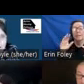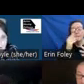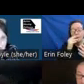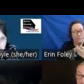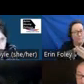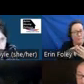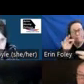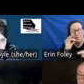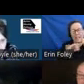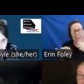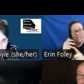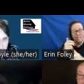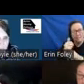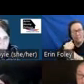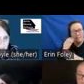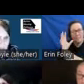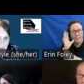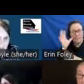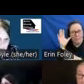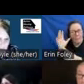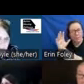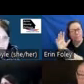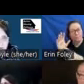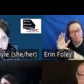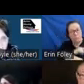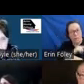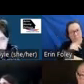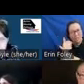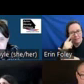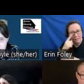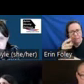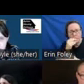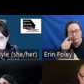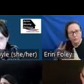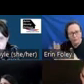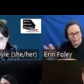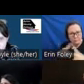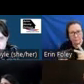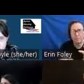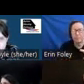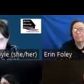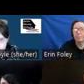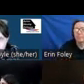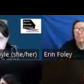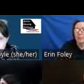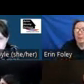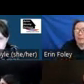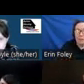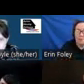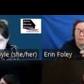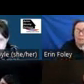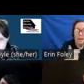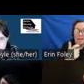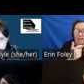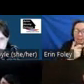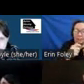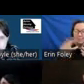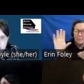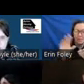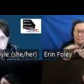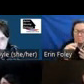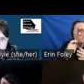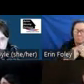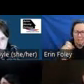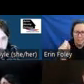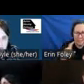also qualifies. There can be a 30% discount on electricity for people on public benefits, but the utility